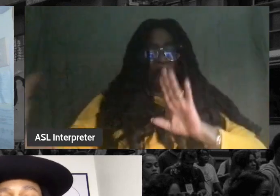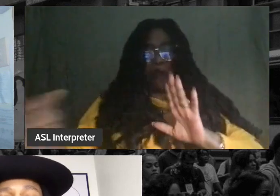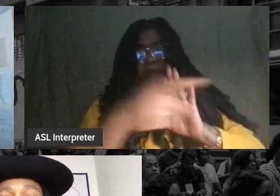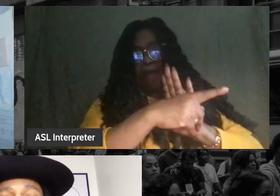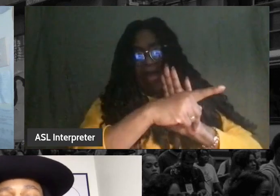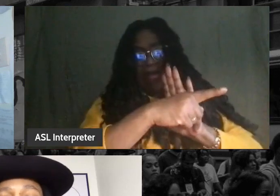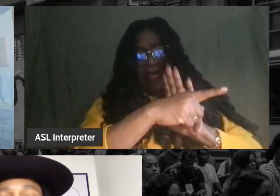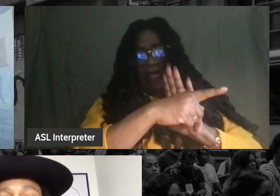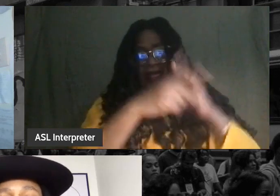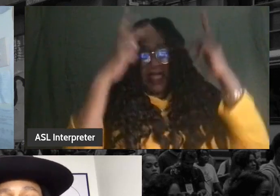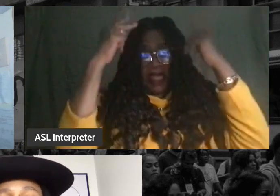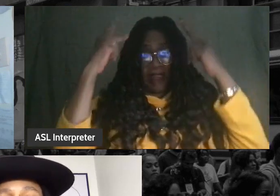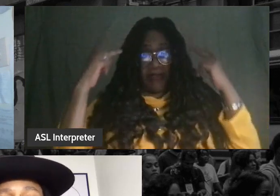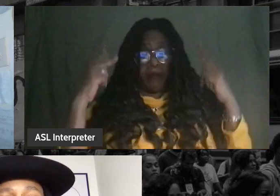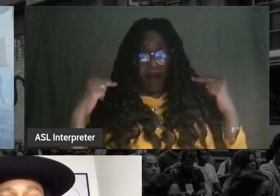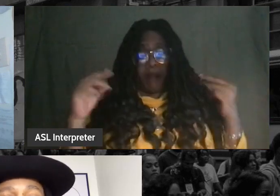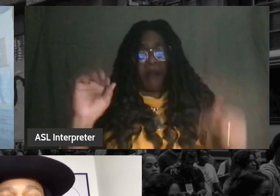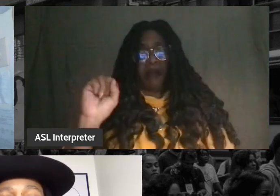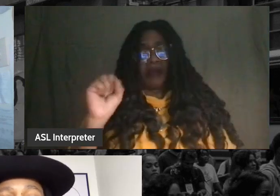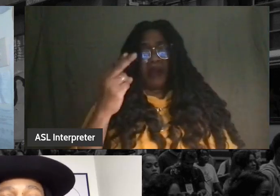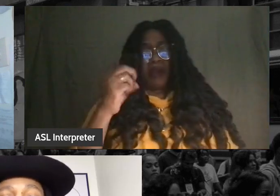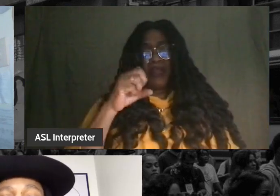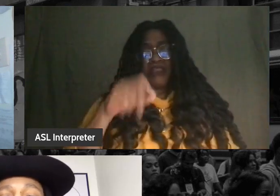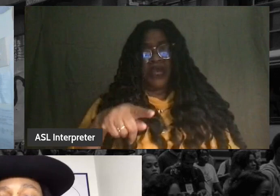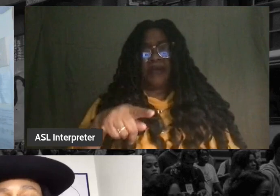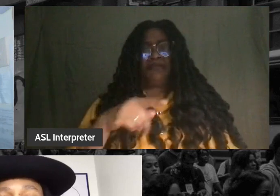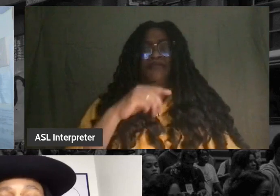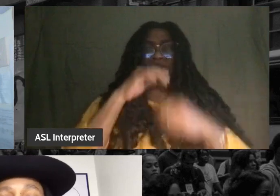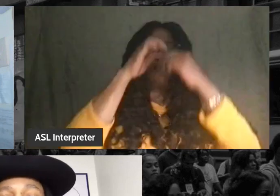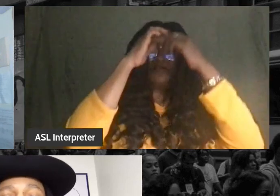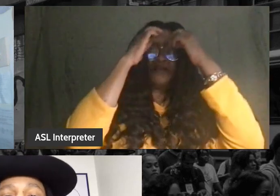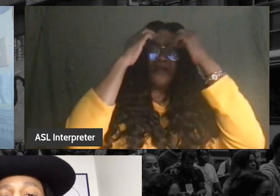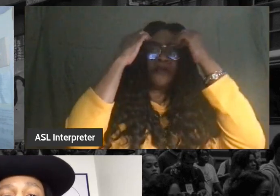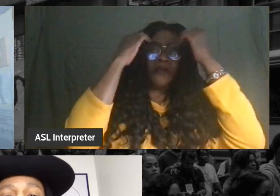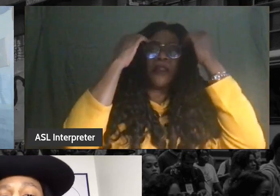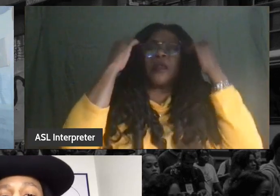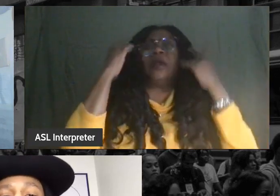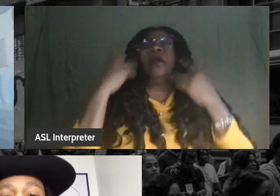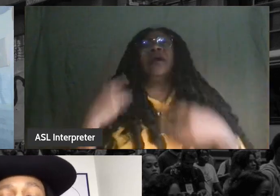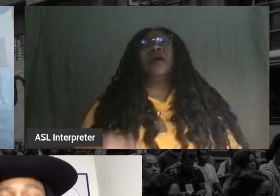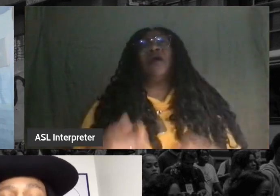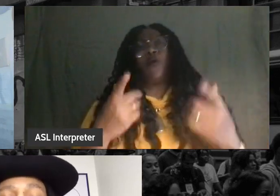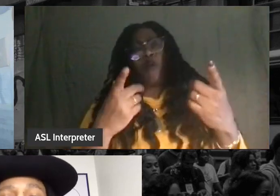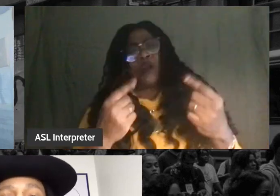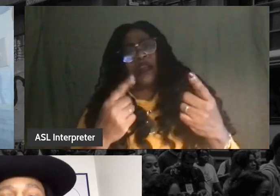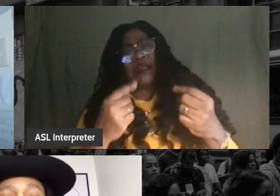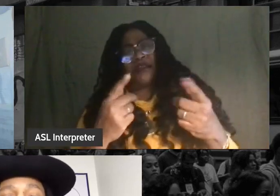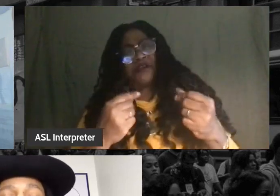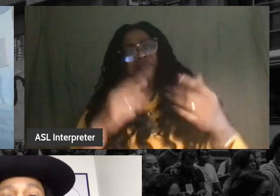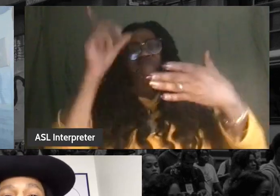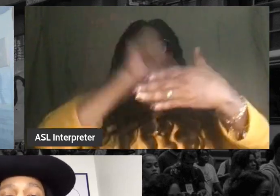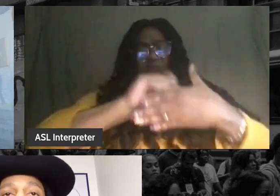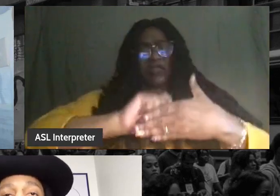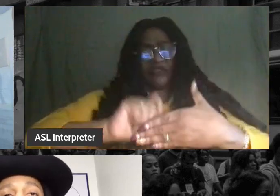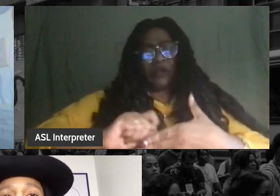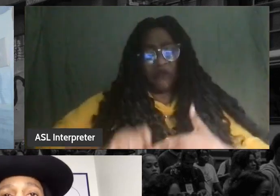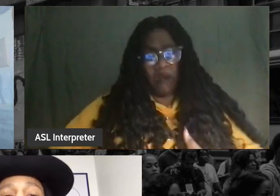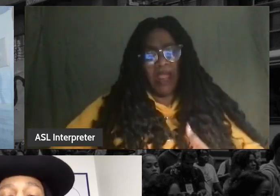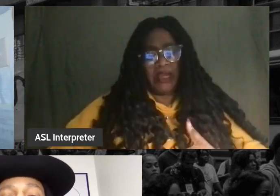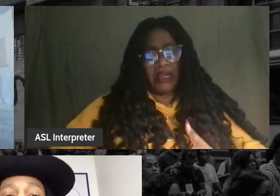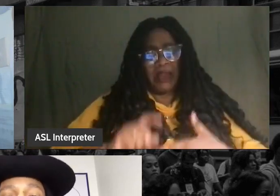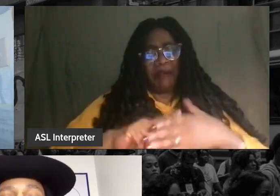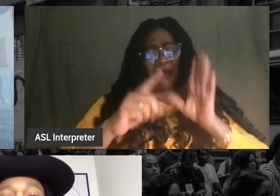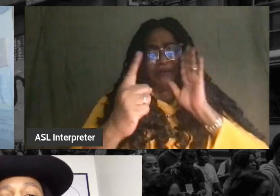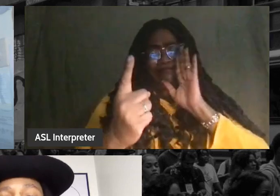started to write a narrative script for a film, a series about the alienating experience that I was